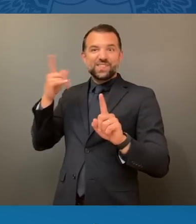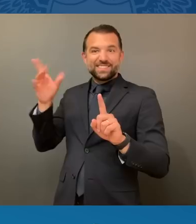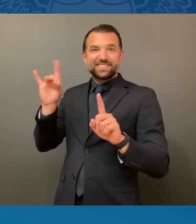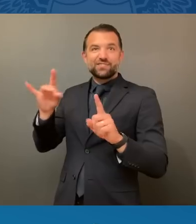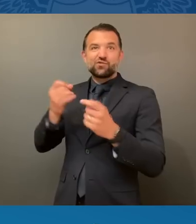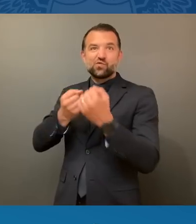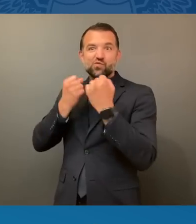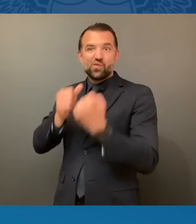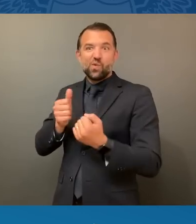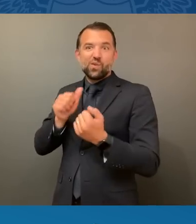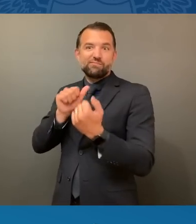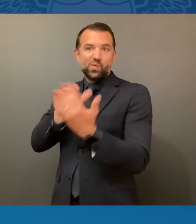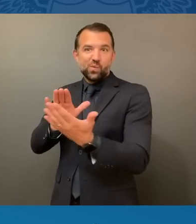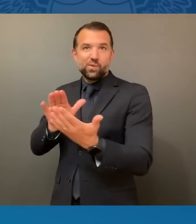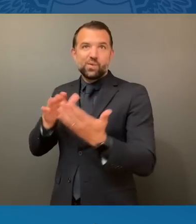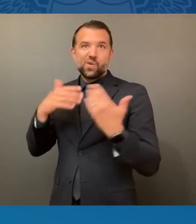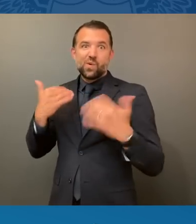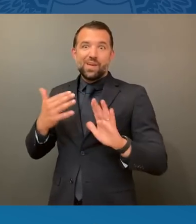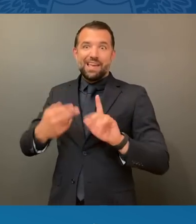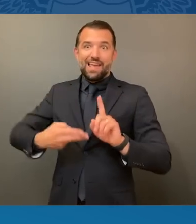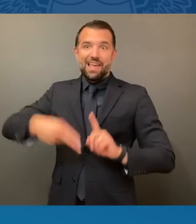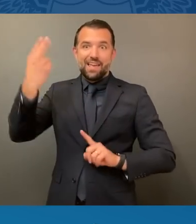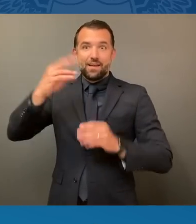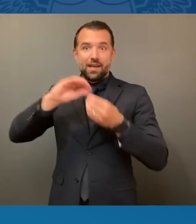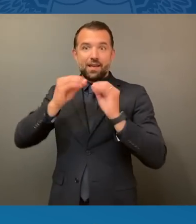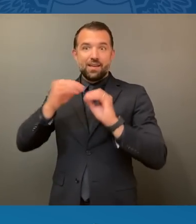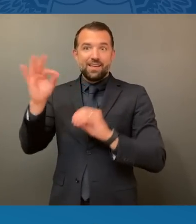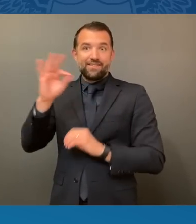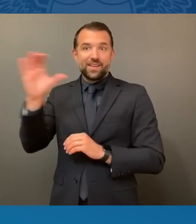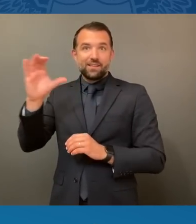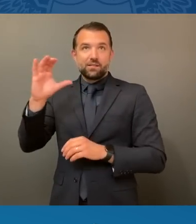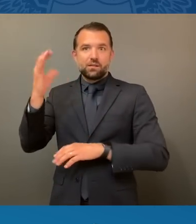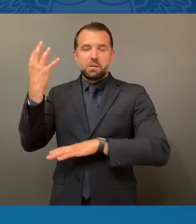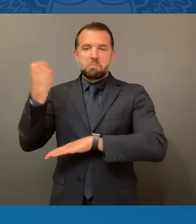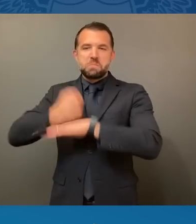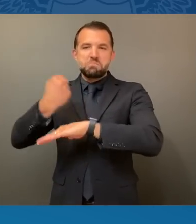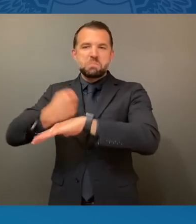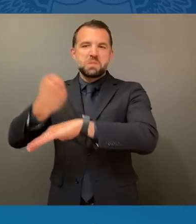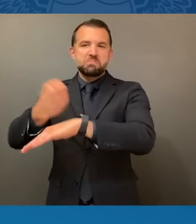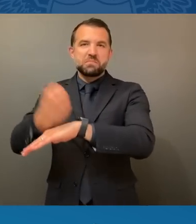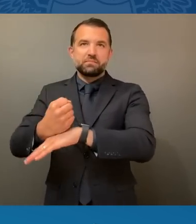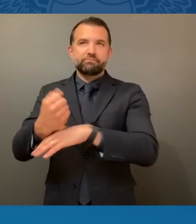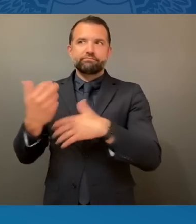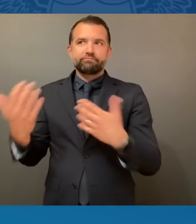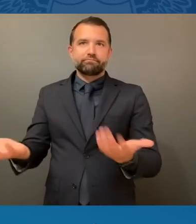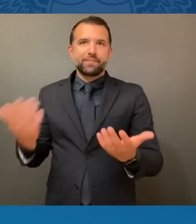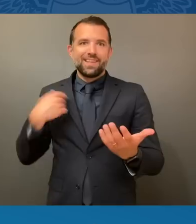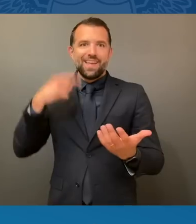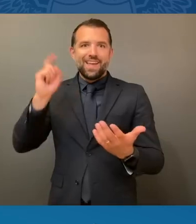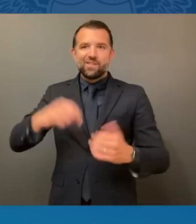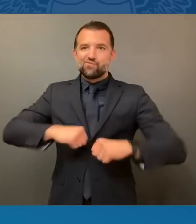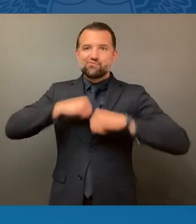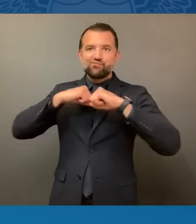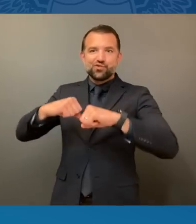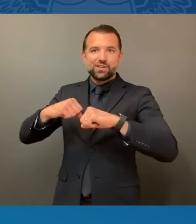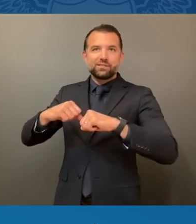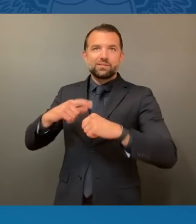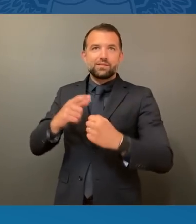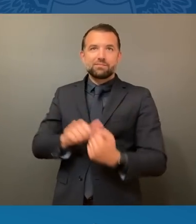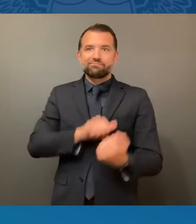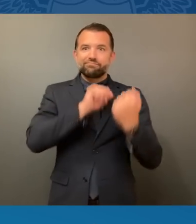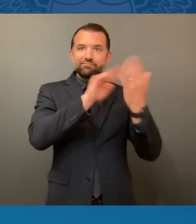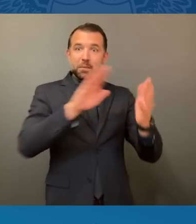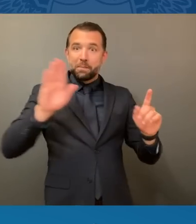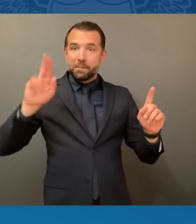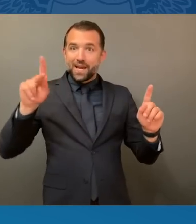in a pretty substantial way. We had some of the highest rates of foreclosure, and I felt the very strong need to be able to protect these homeowners,